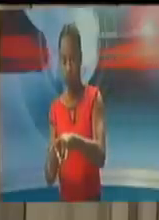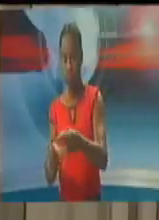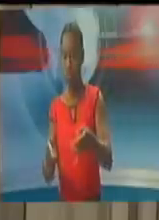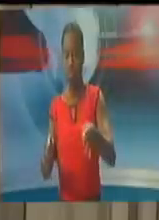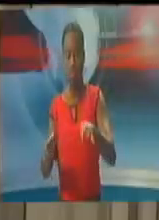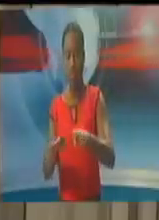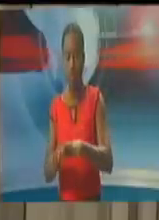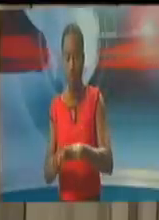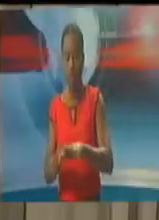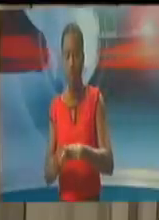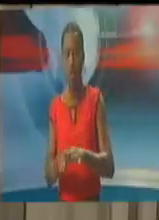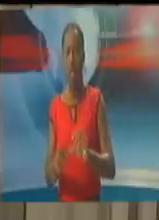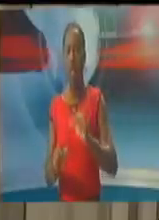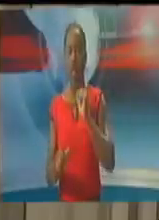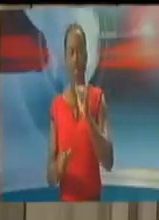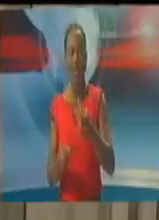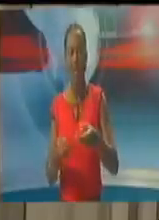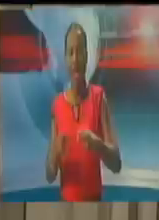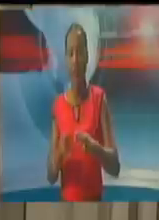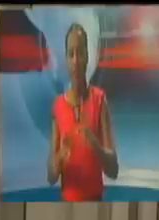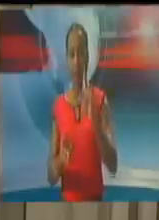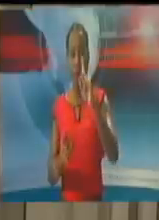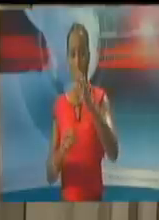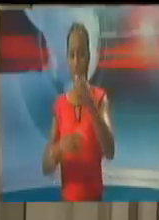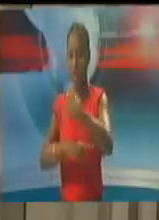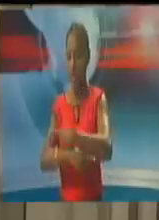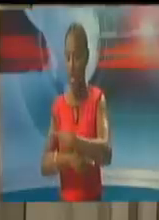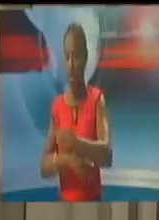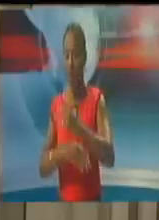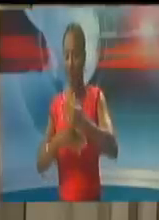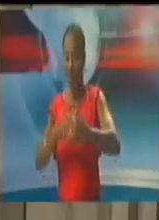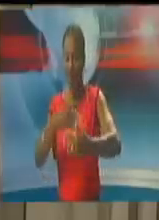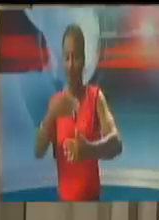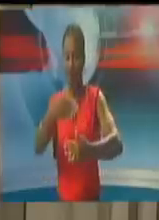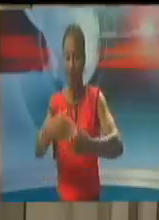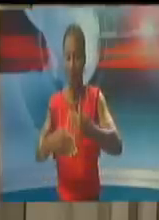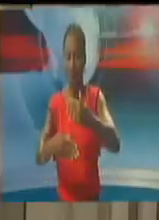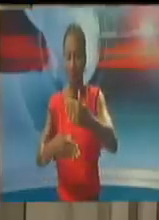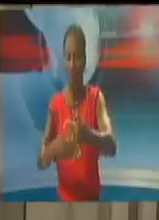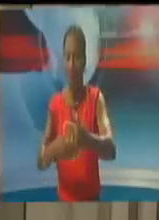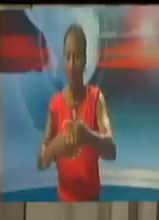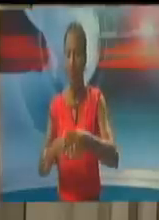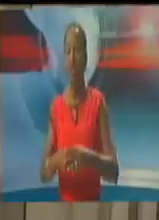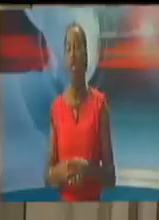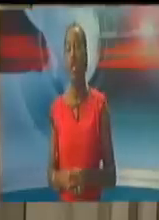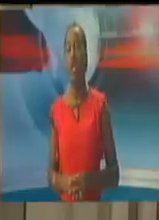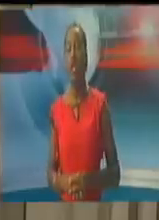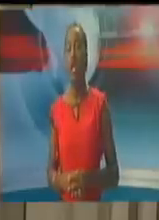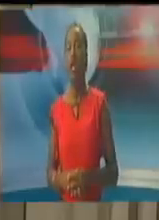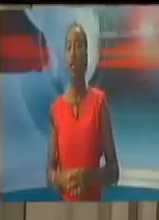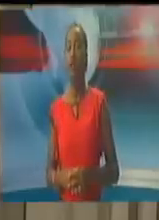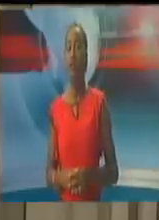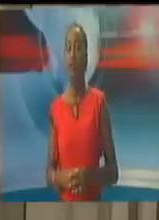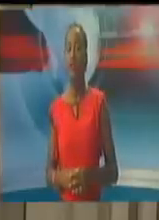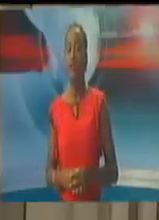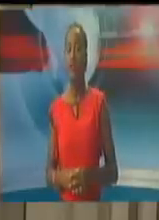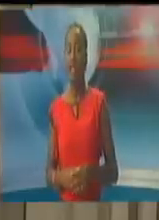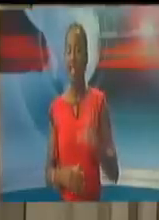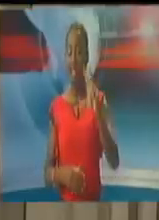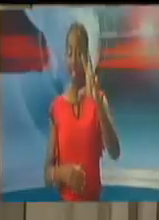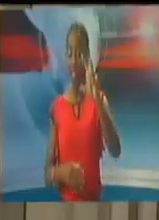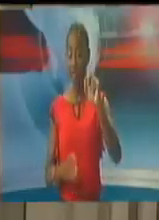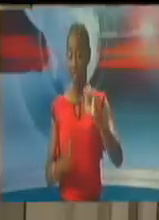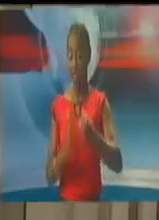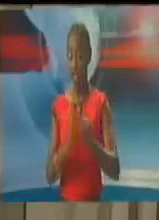overnight, but it took place progressively. I've already gone through on my last two occasions here the history of when, on the 30th of